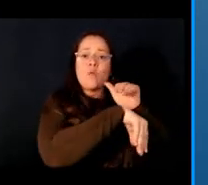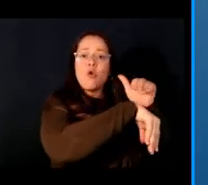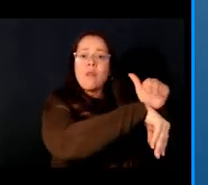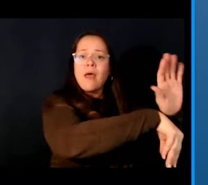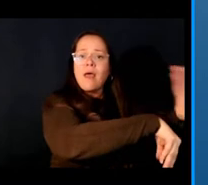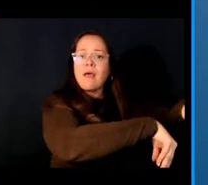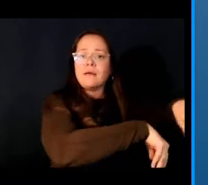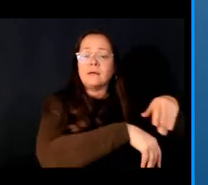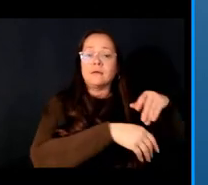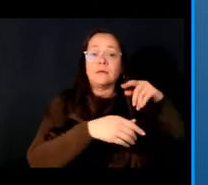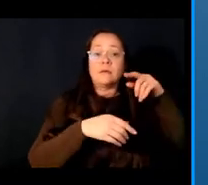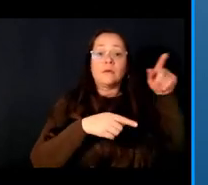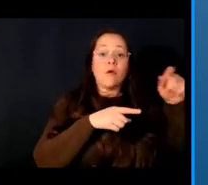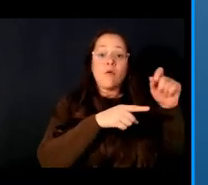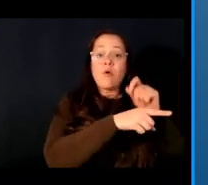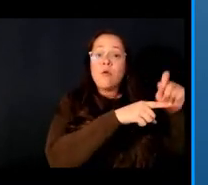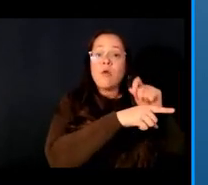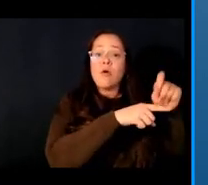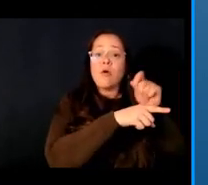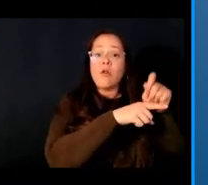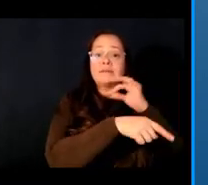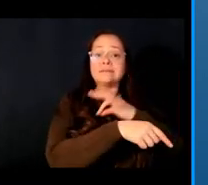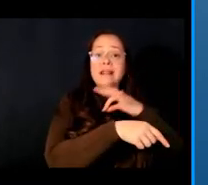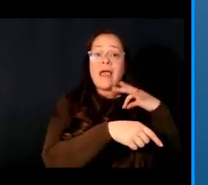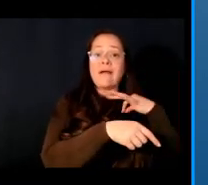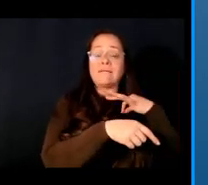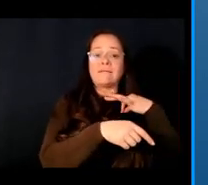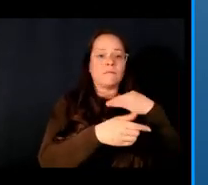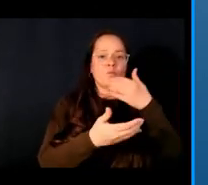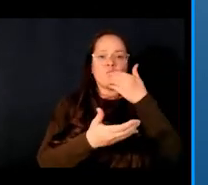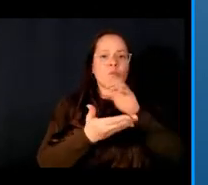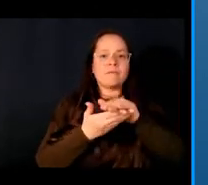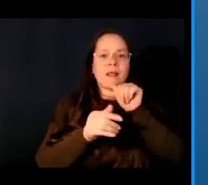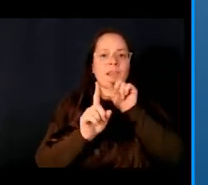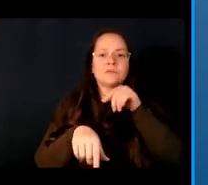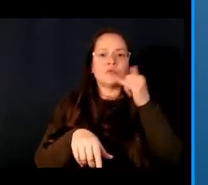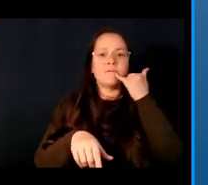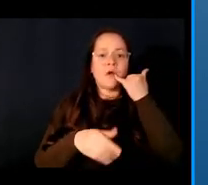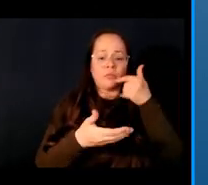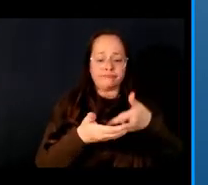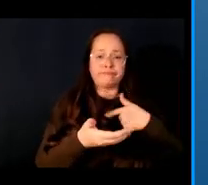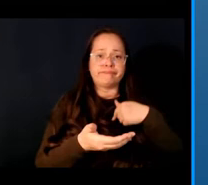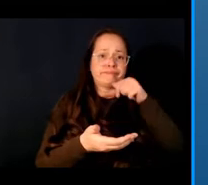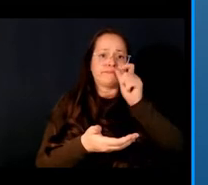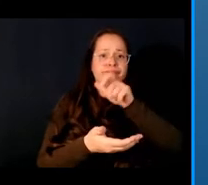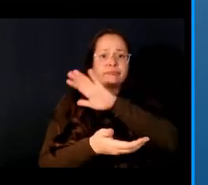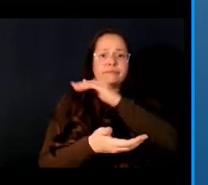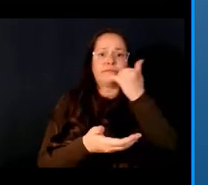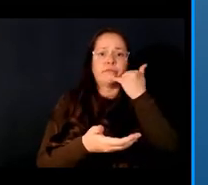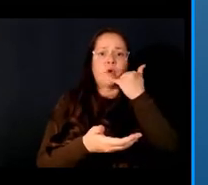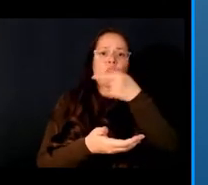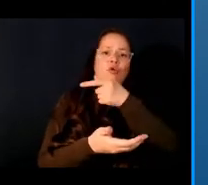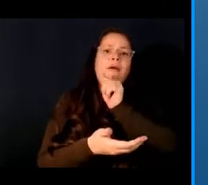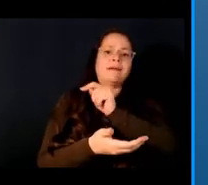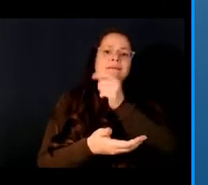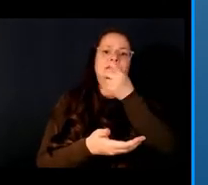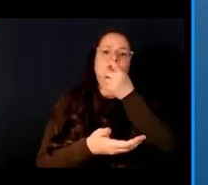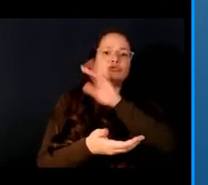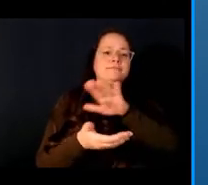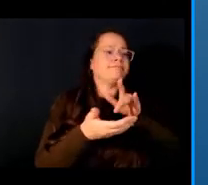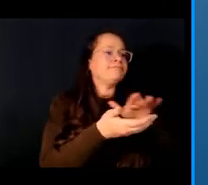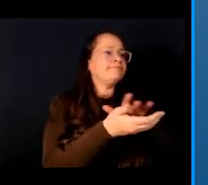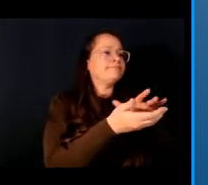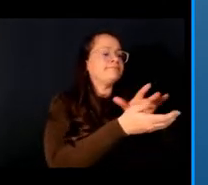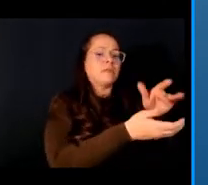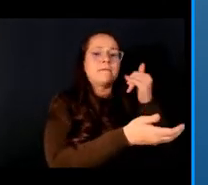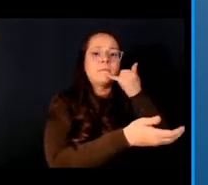I was getting calls from staff she was not answering them because she said I didn't need my phone uh because we were at the state dinner